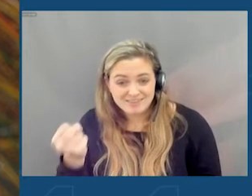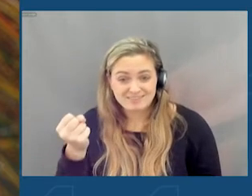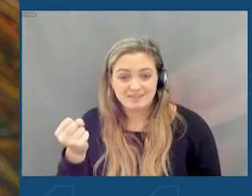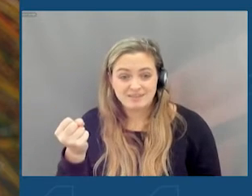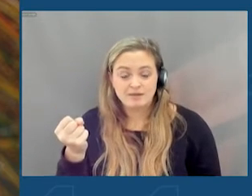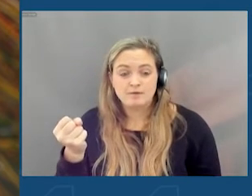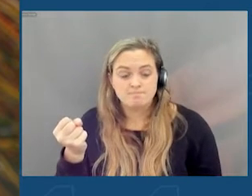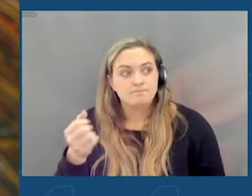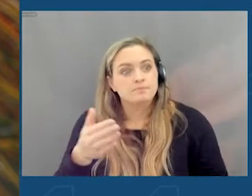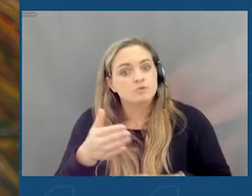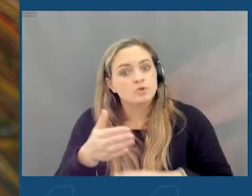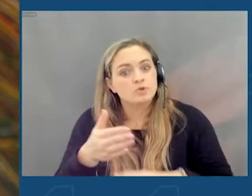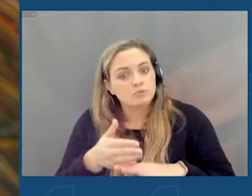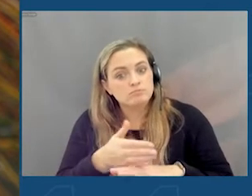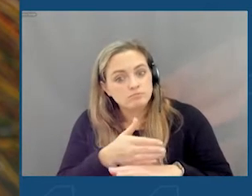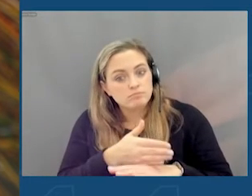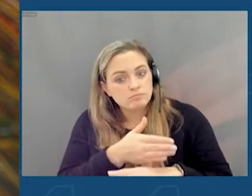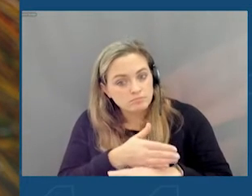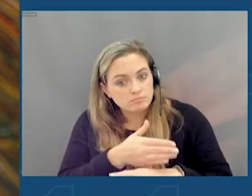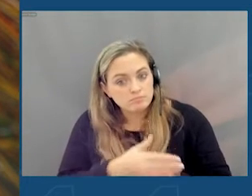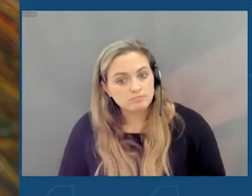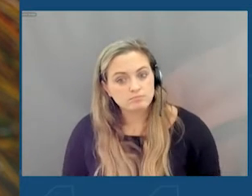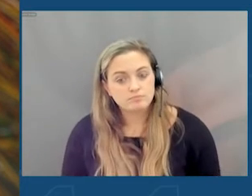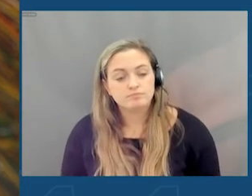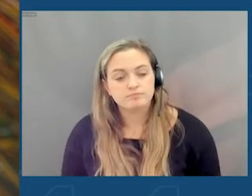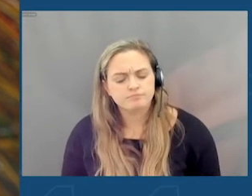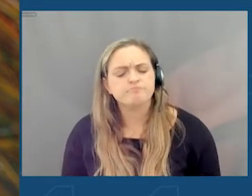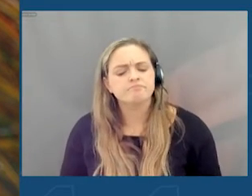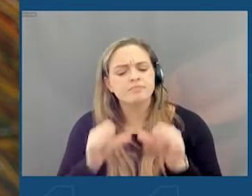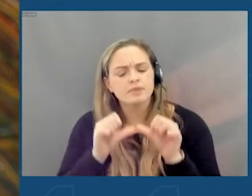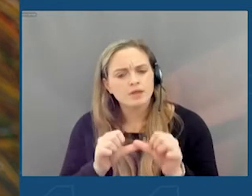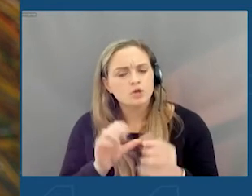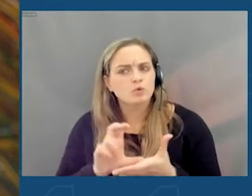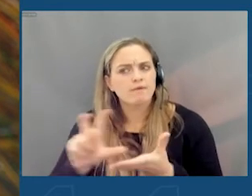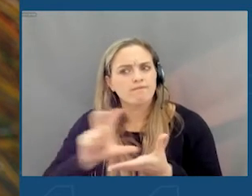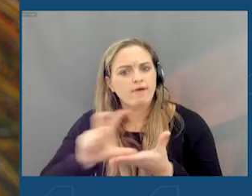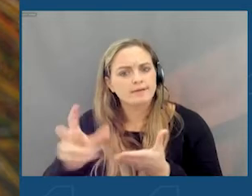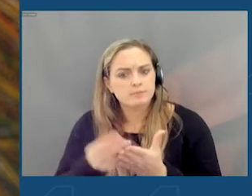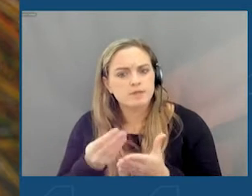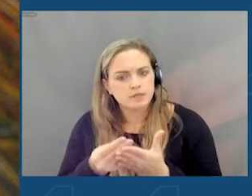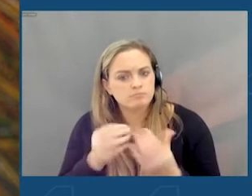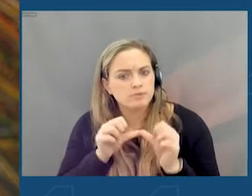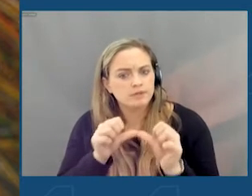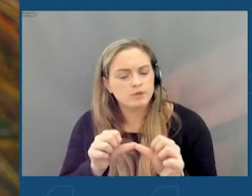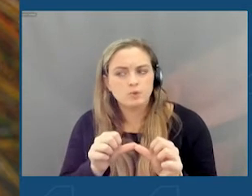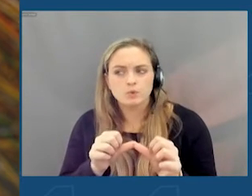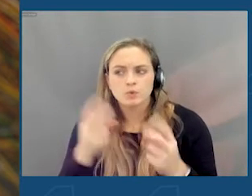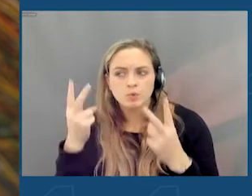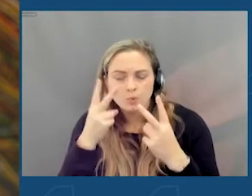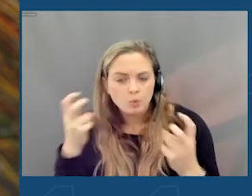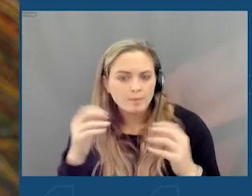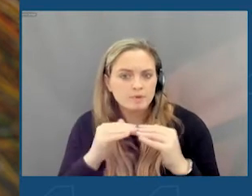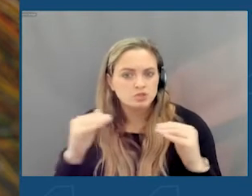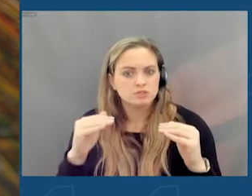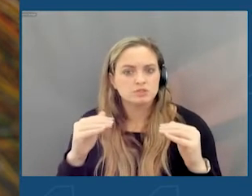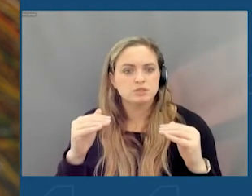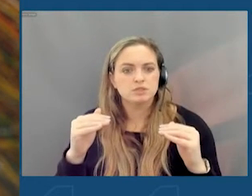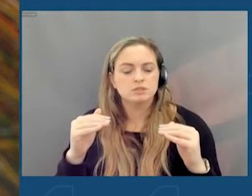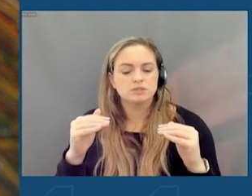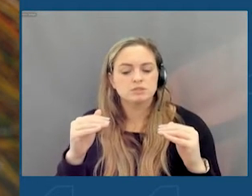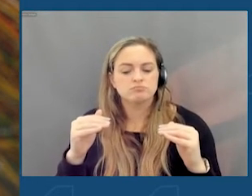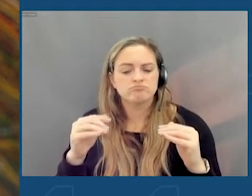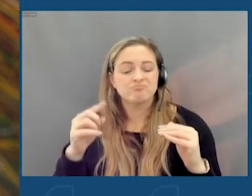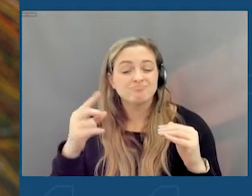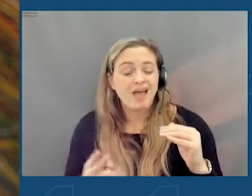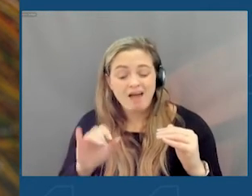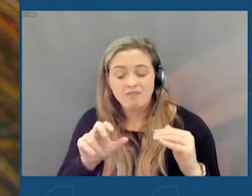making progress, and we're continuing to invest in criminal justice. $500 million in